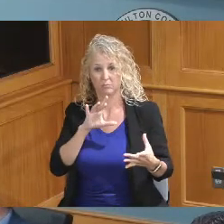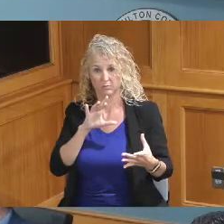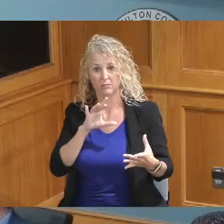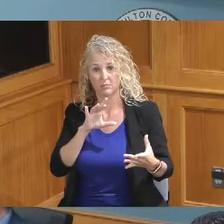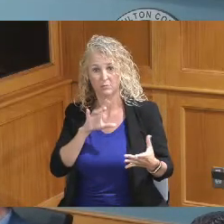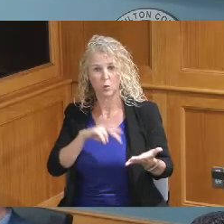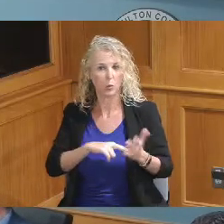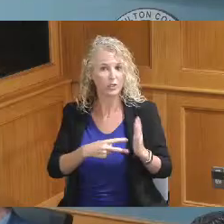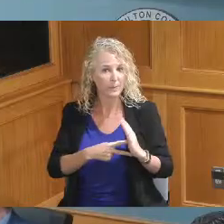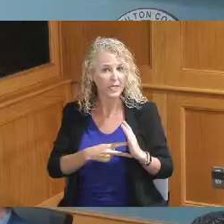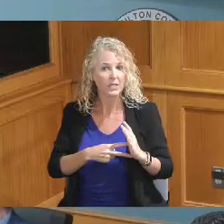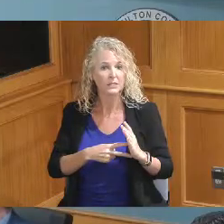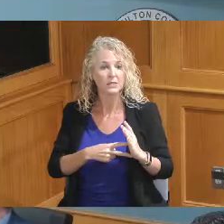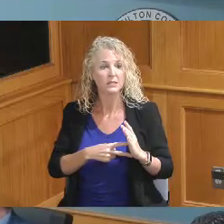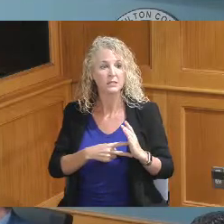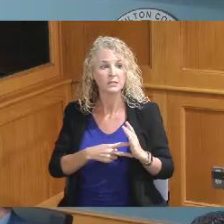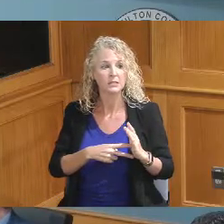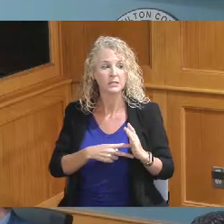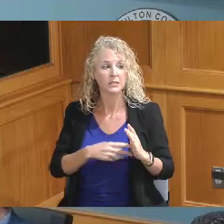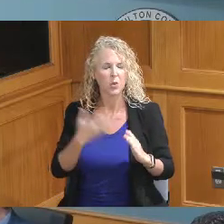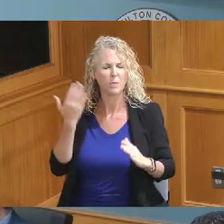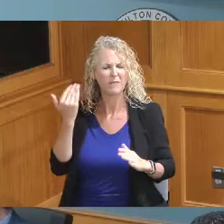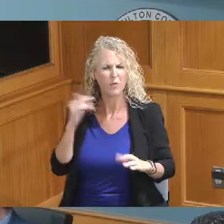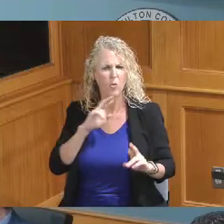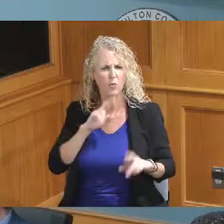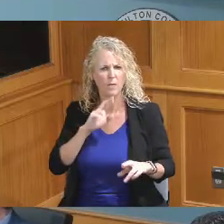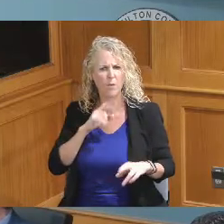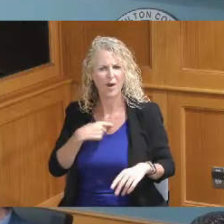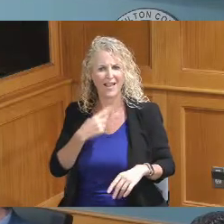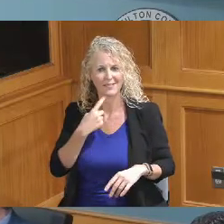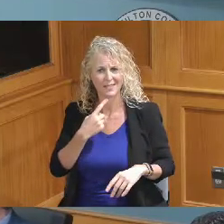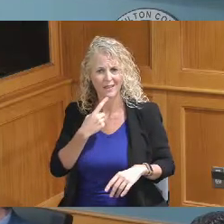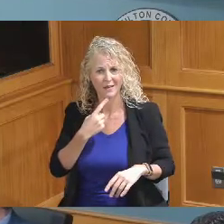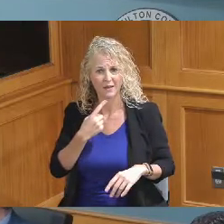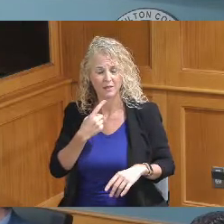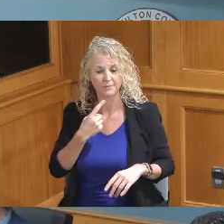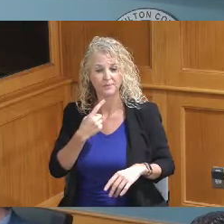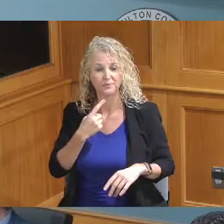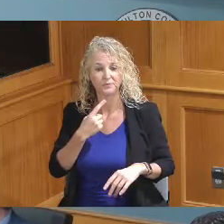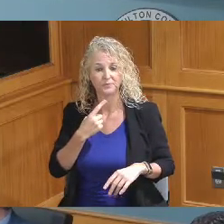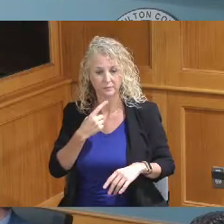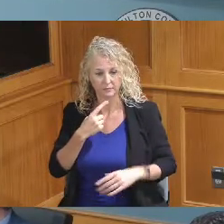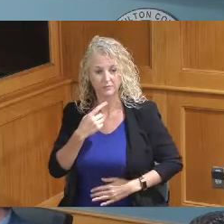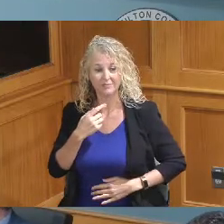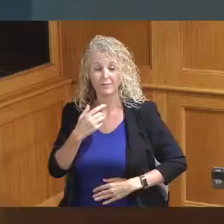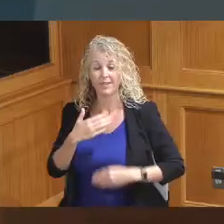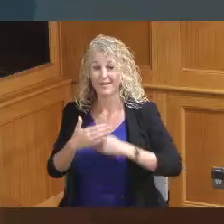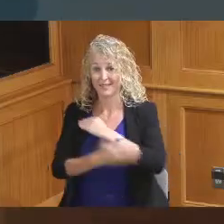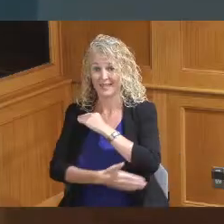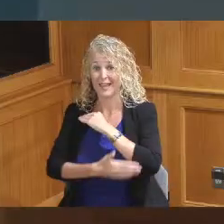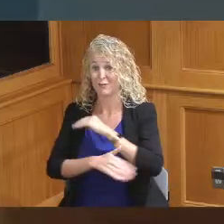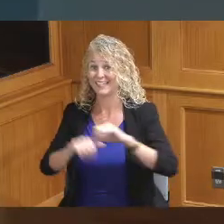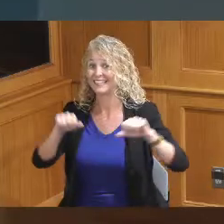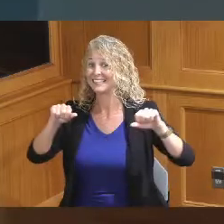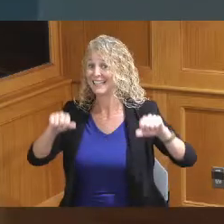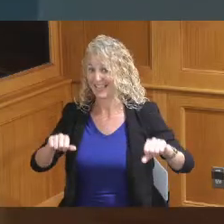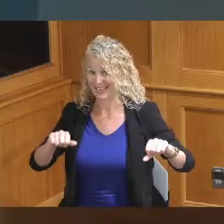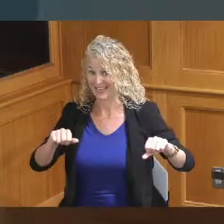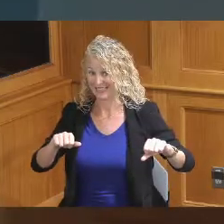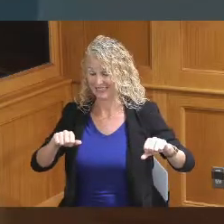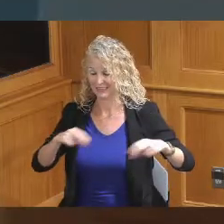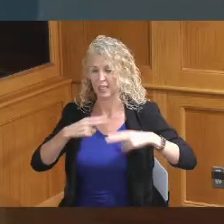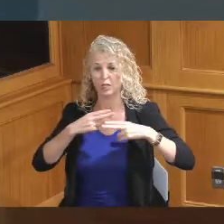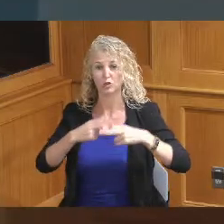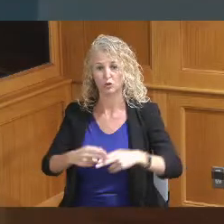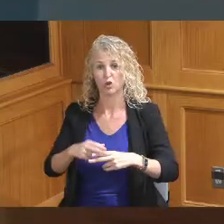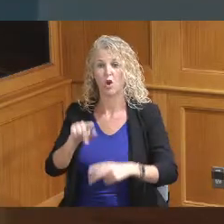we had provided in the report earlier, the county would exercise that termination